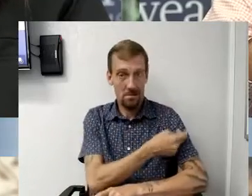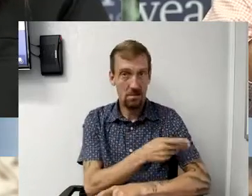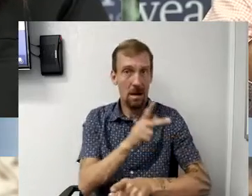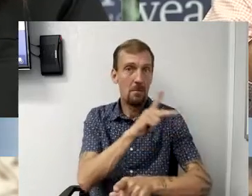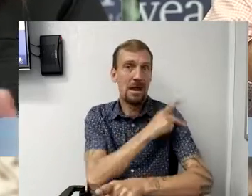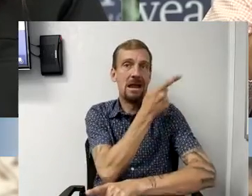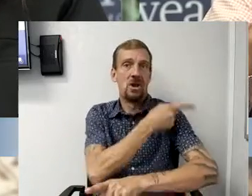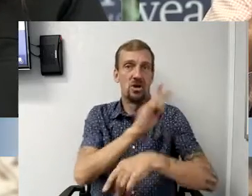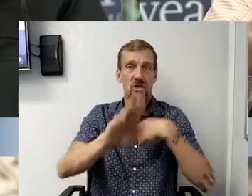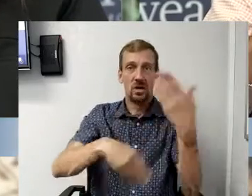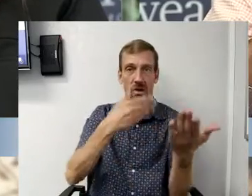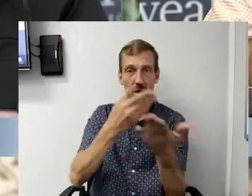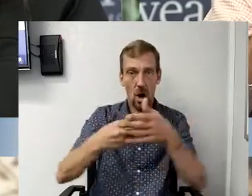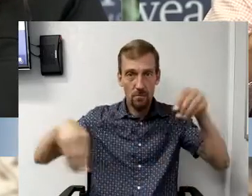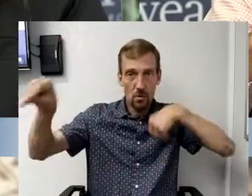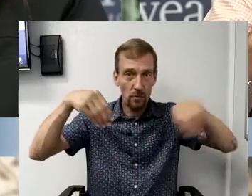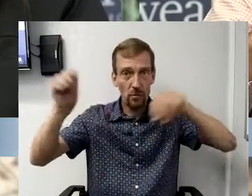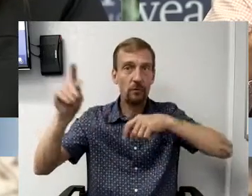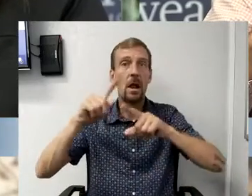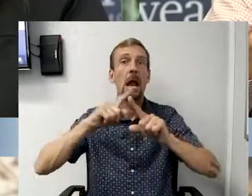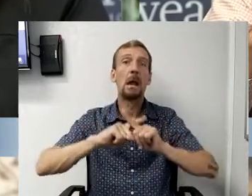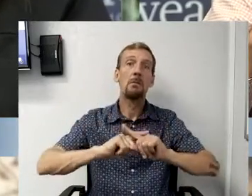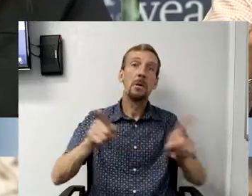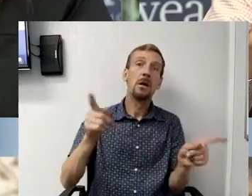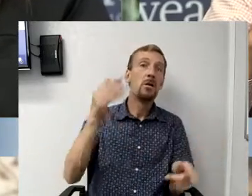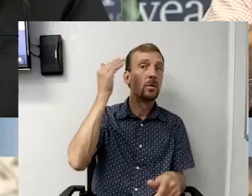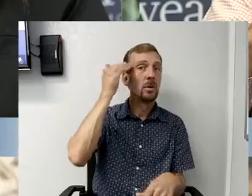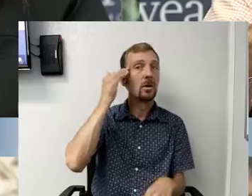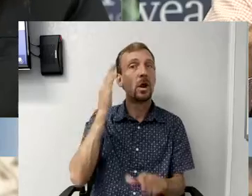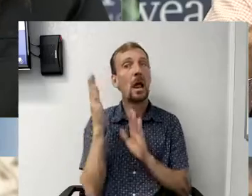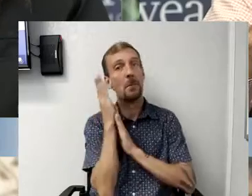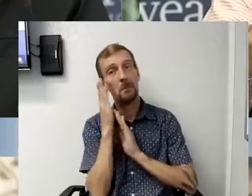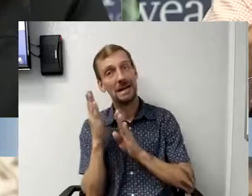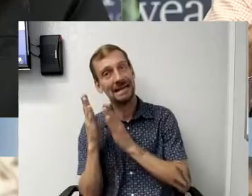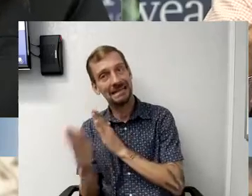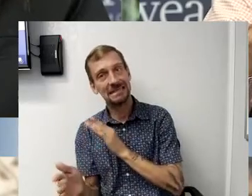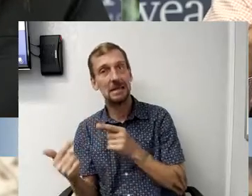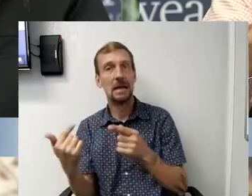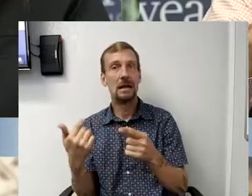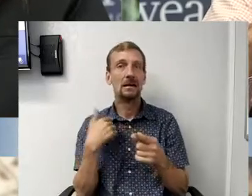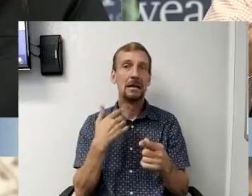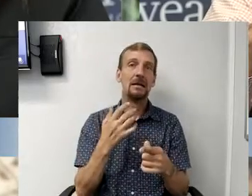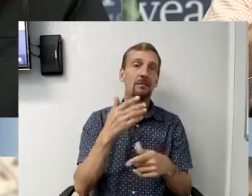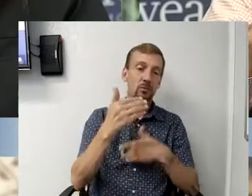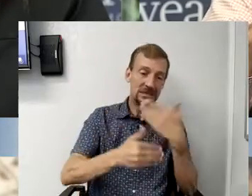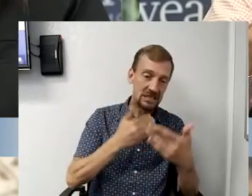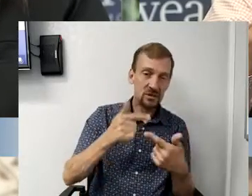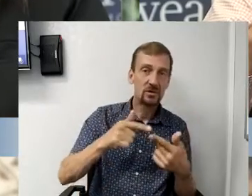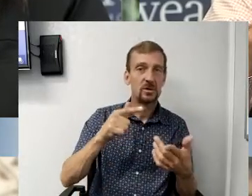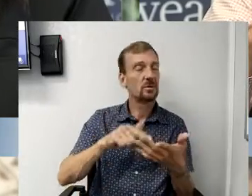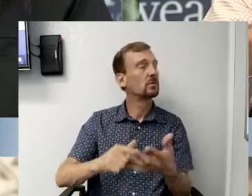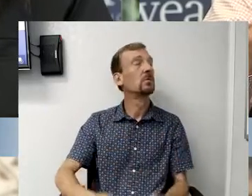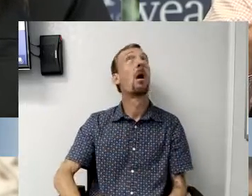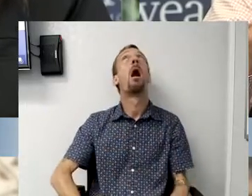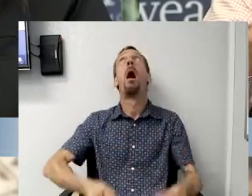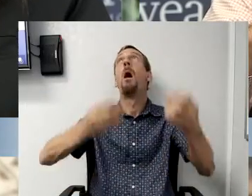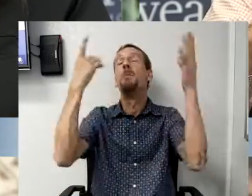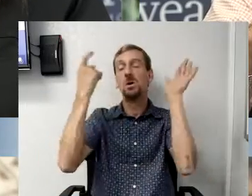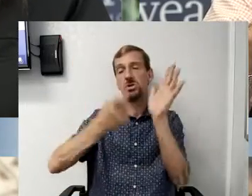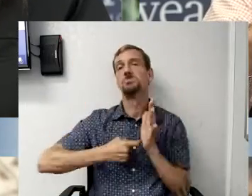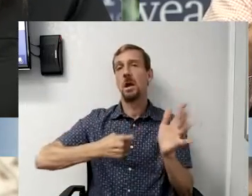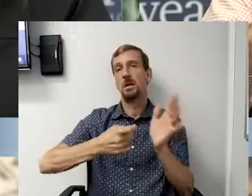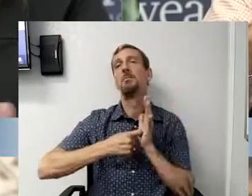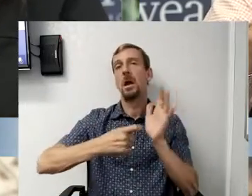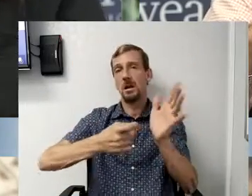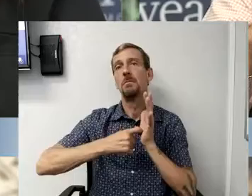nursing staff at the bedside, but there's the procedures, and there's the care throughout the day, and there's just the increased demand. So constantly